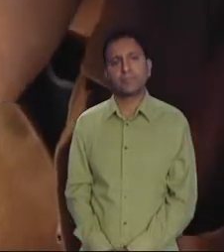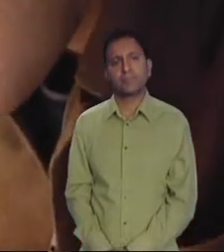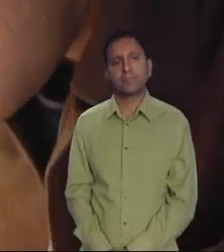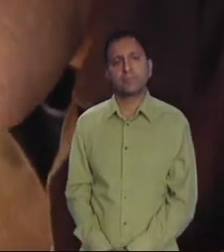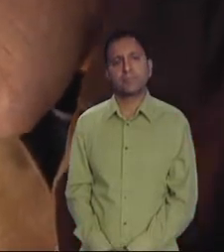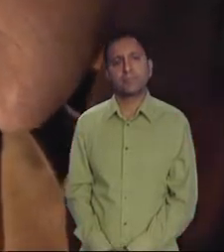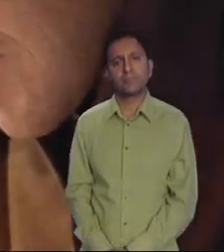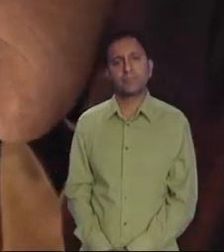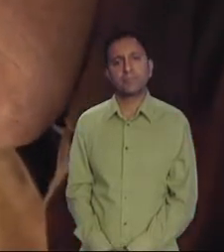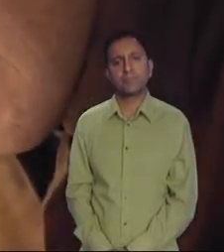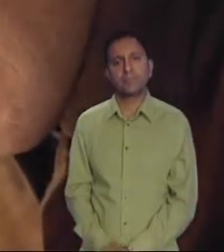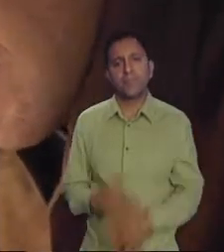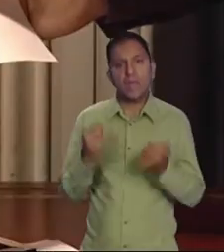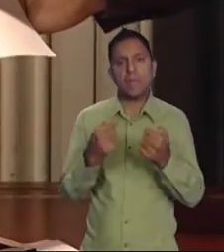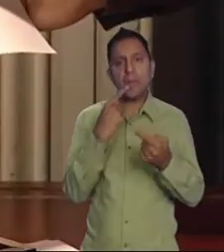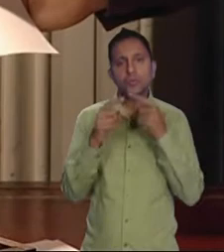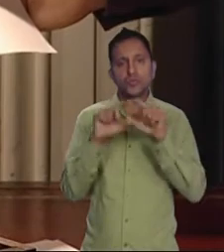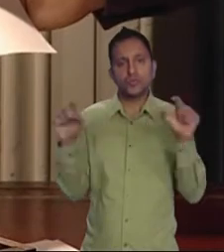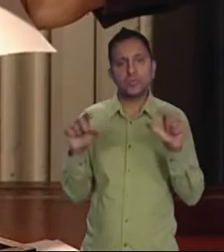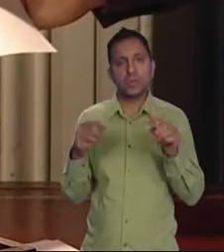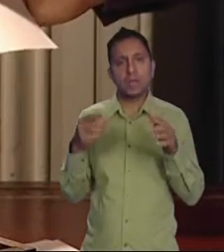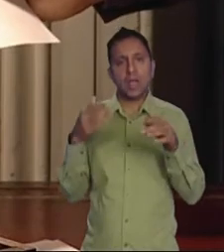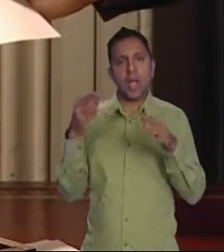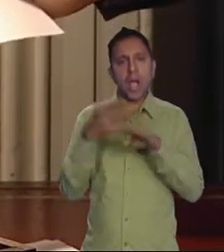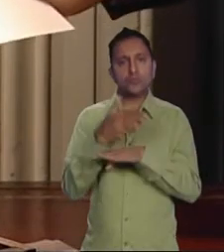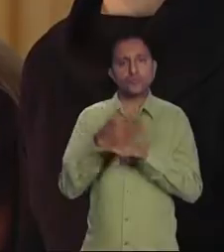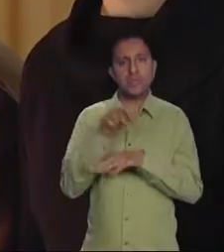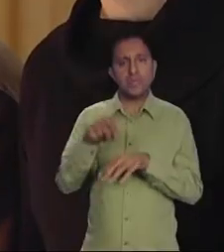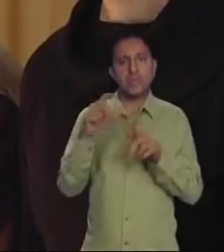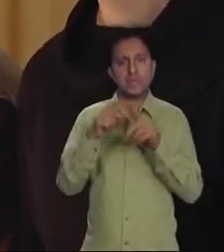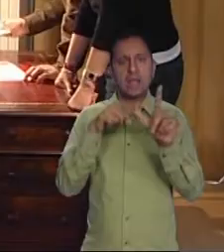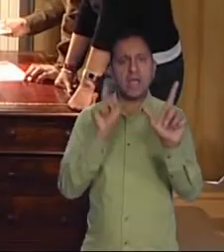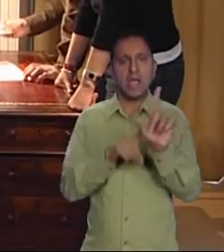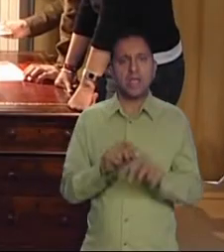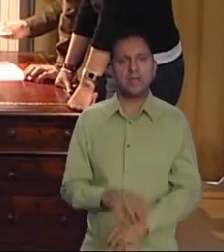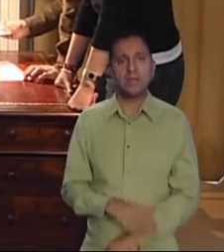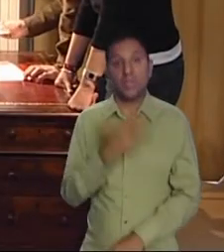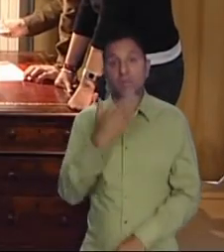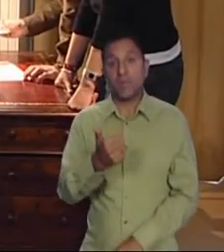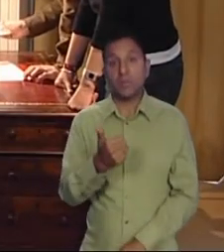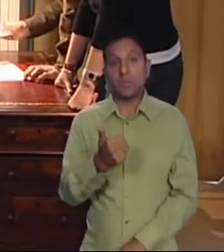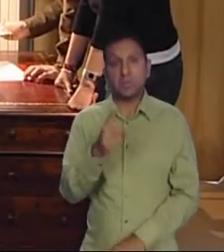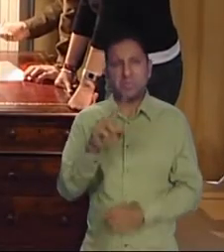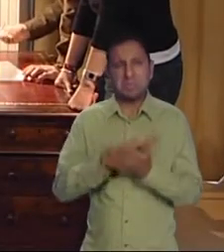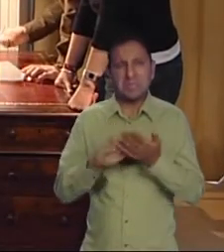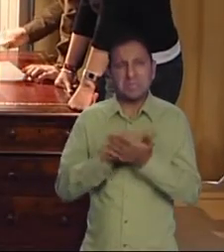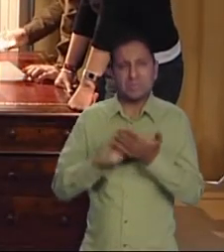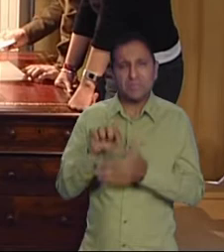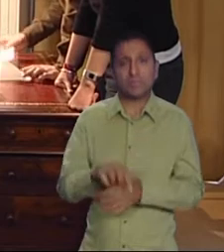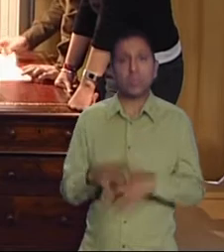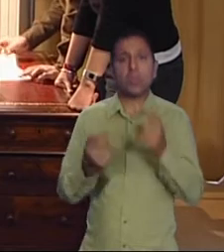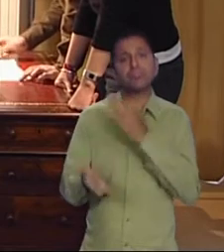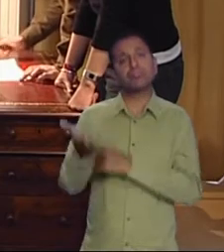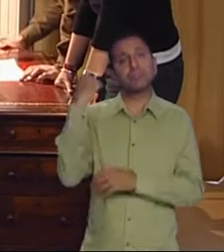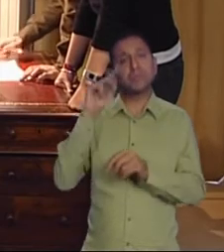we have a message. Action this day. Thank you very much. What does it mean? This goes back to the Second World War. The British